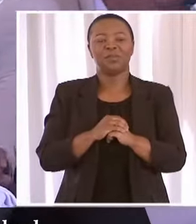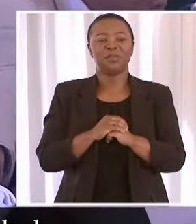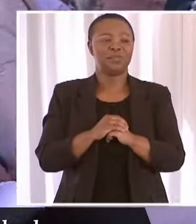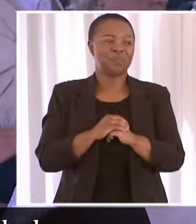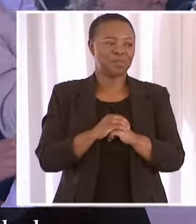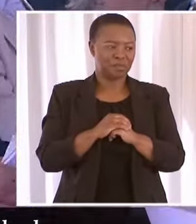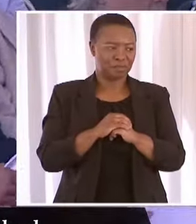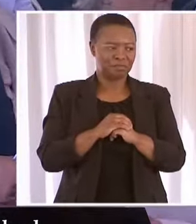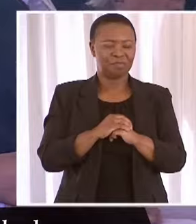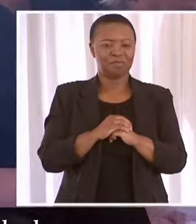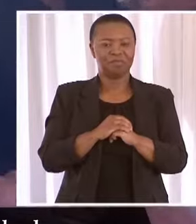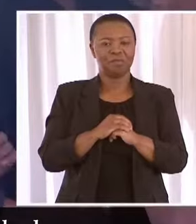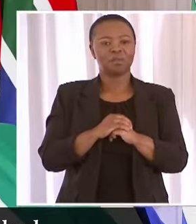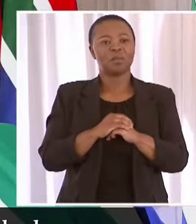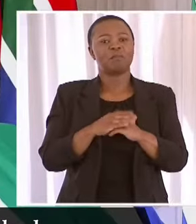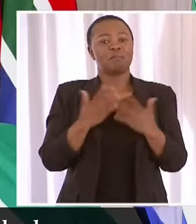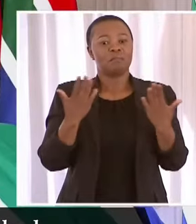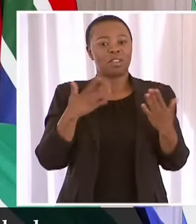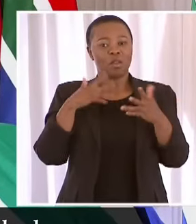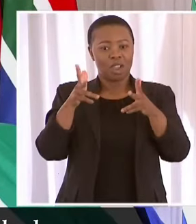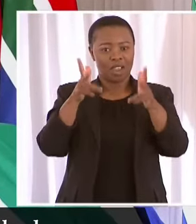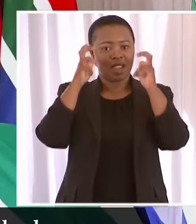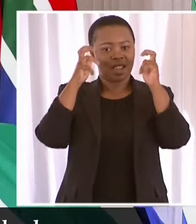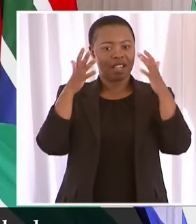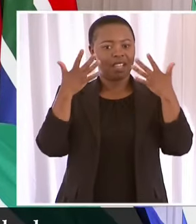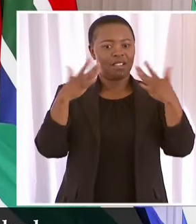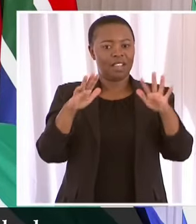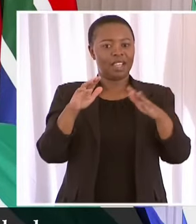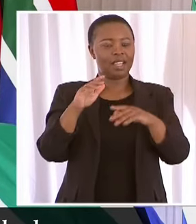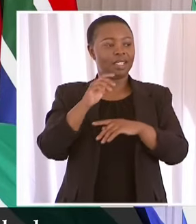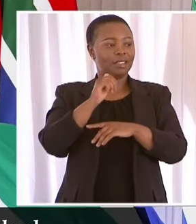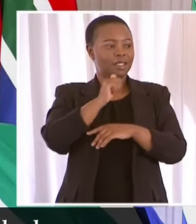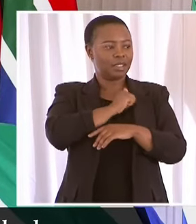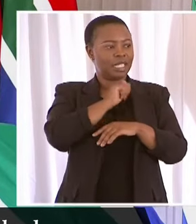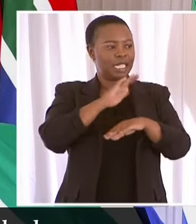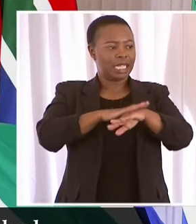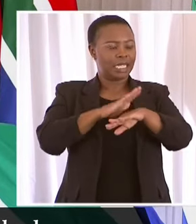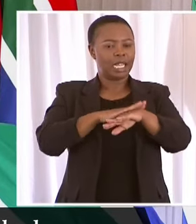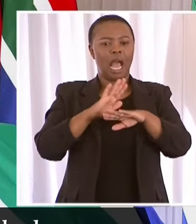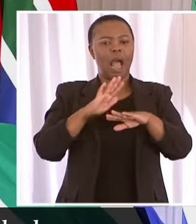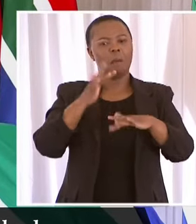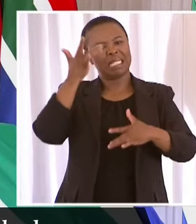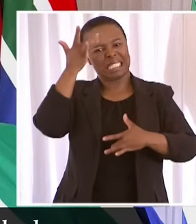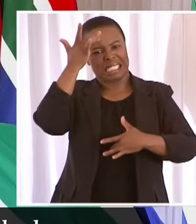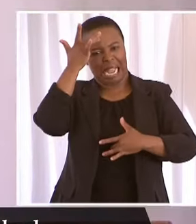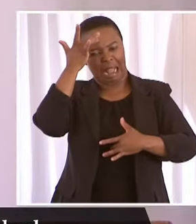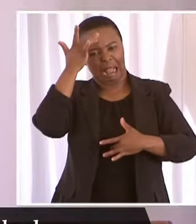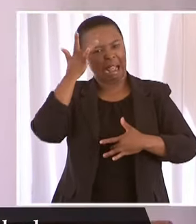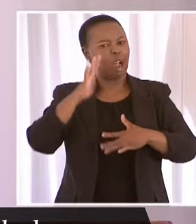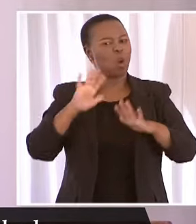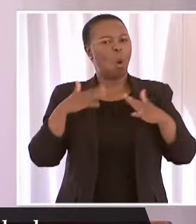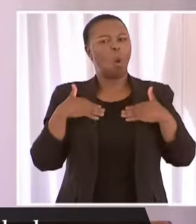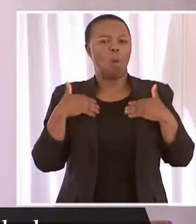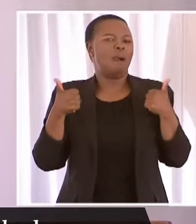As we've heard, Aziz was not well for some considerable period of time. And as part